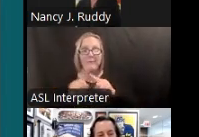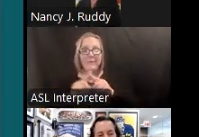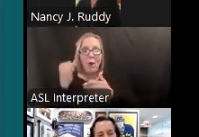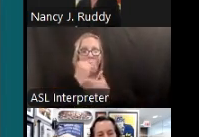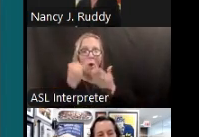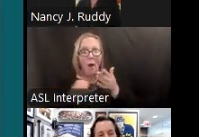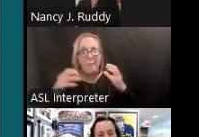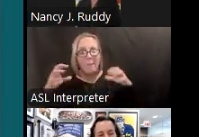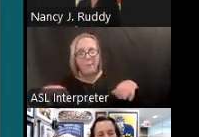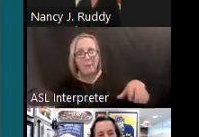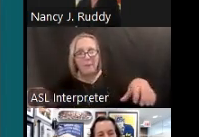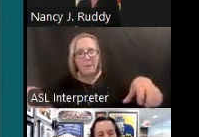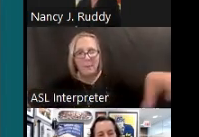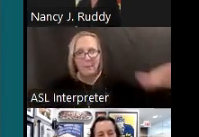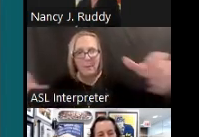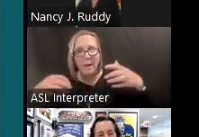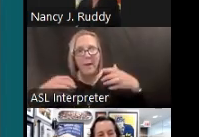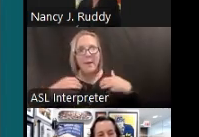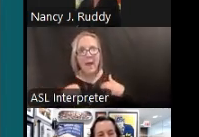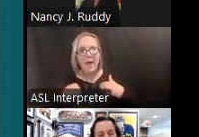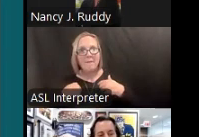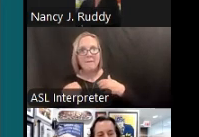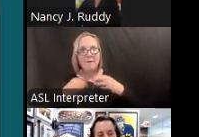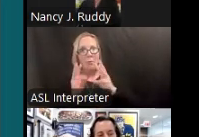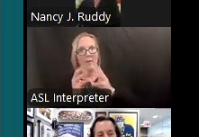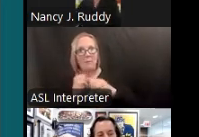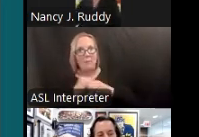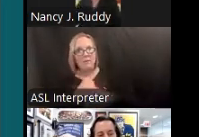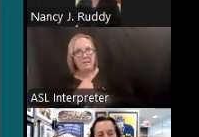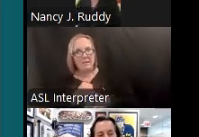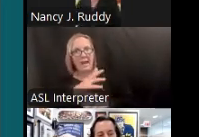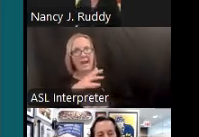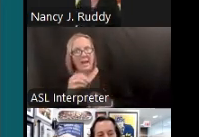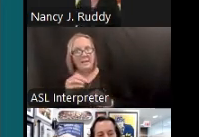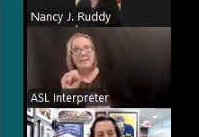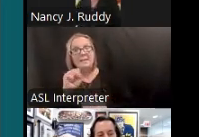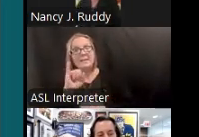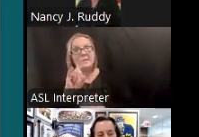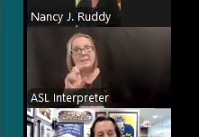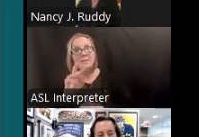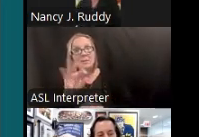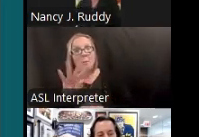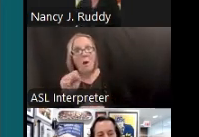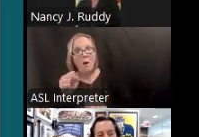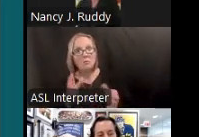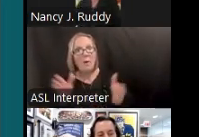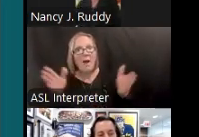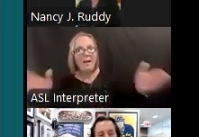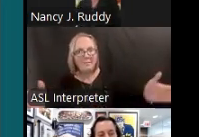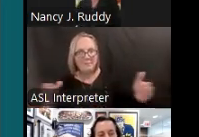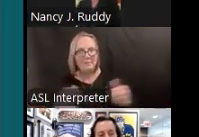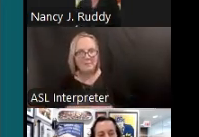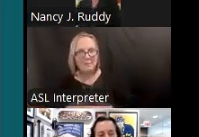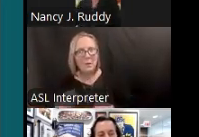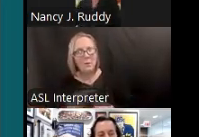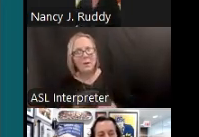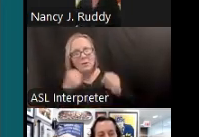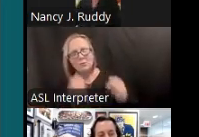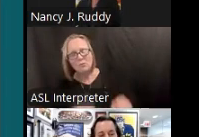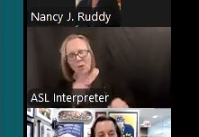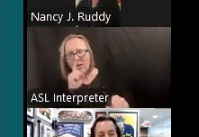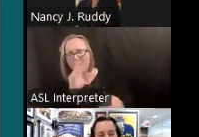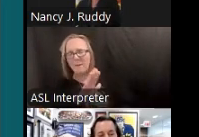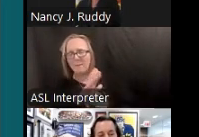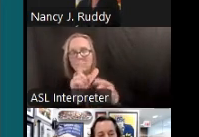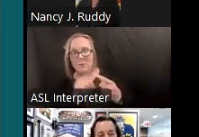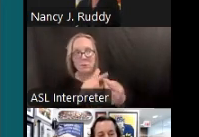weather-protected access and widened sidewalks. Consistent with Silverstein Properties' commitment to both New York City and the arts, the